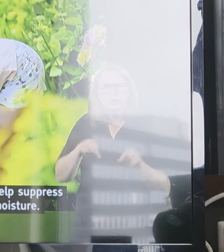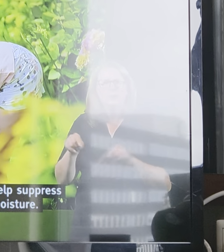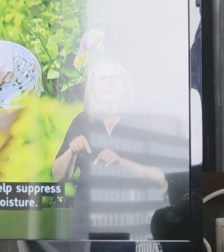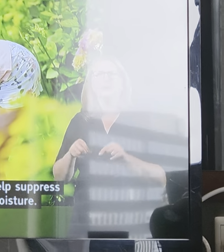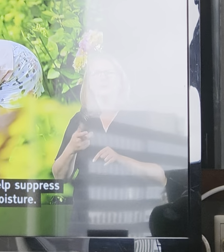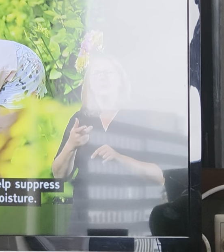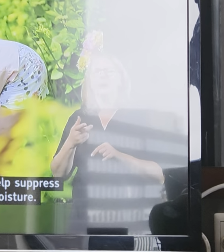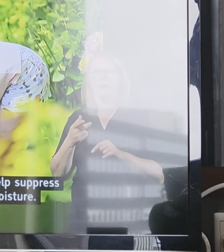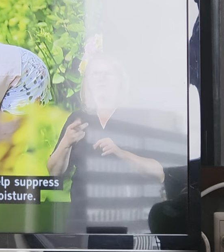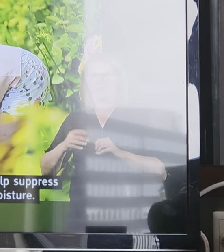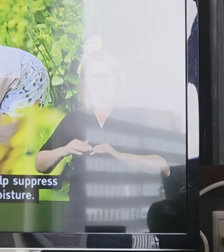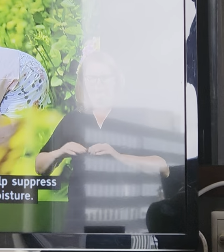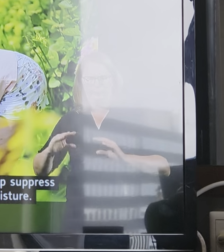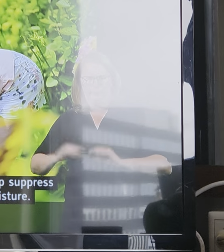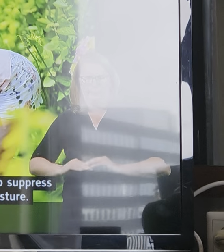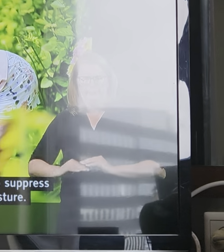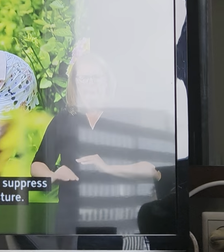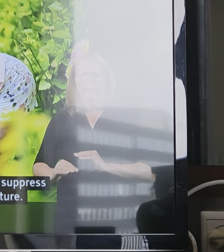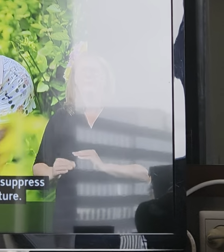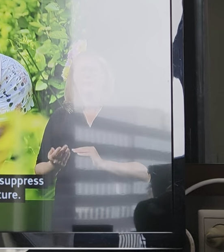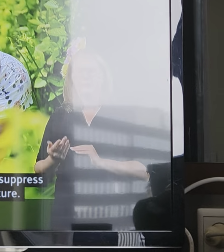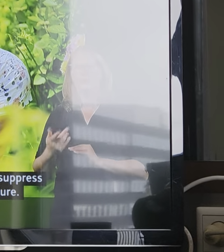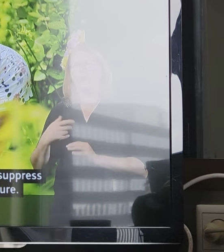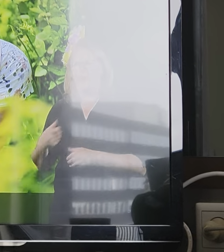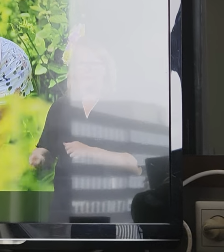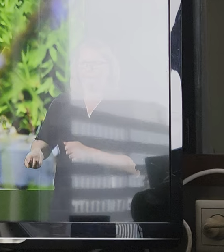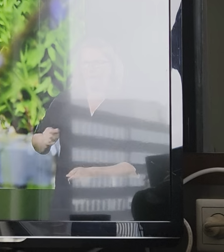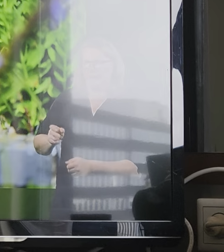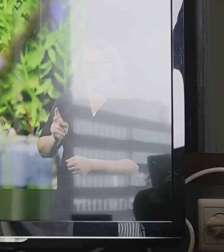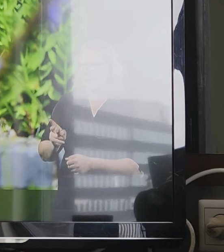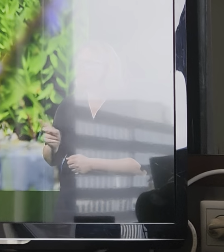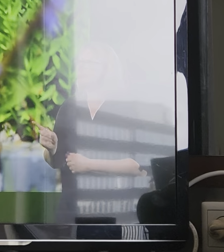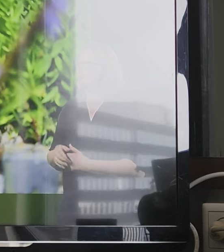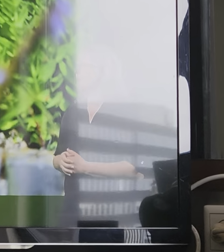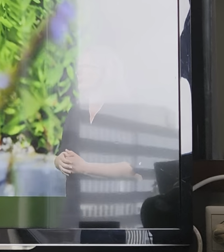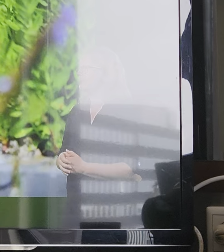So these are going to help suppress weeds and retain moisture.